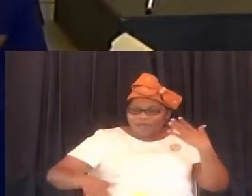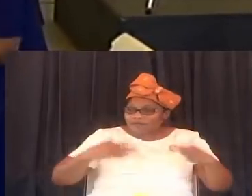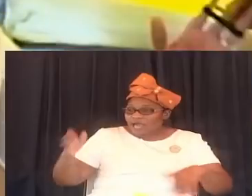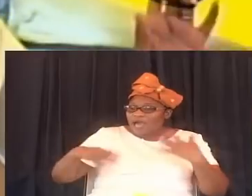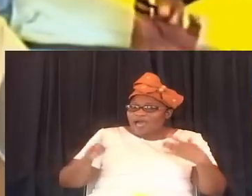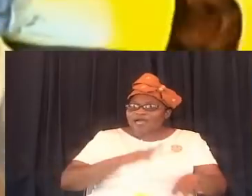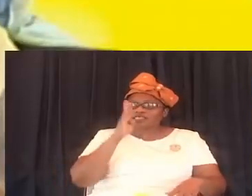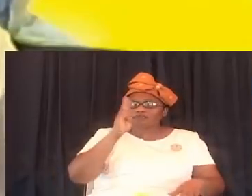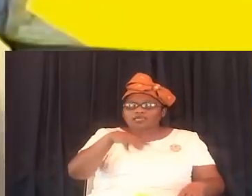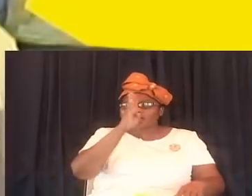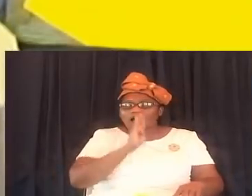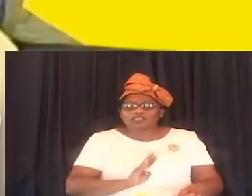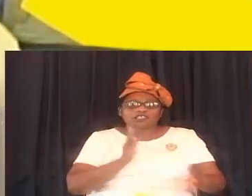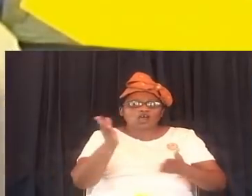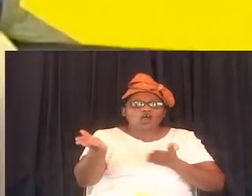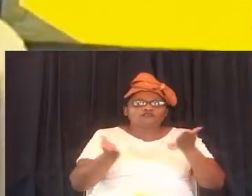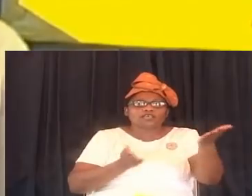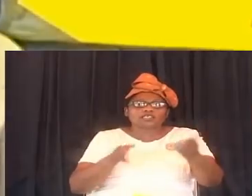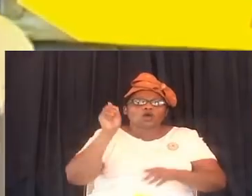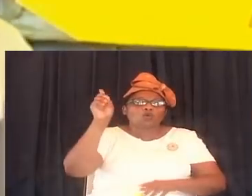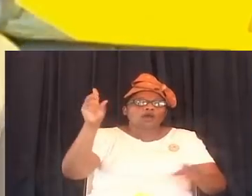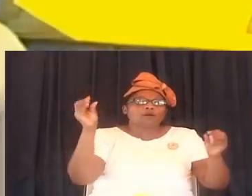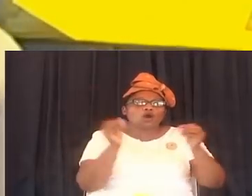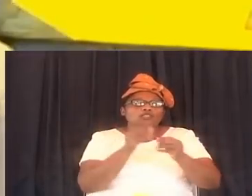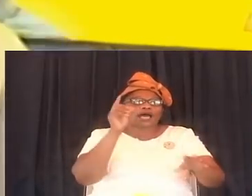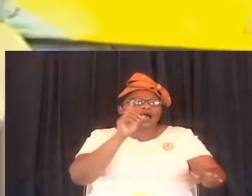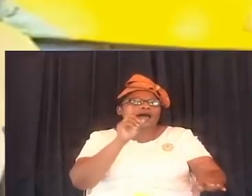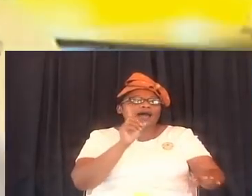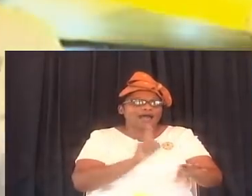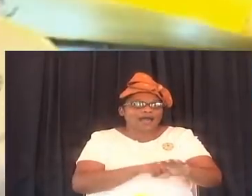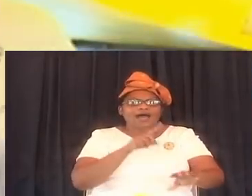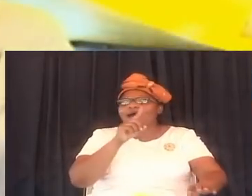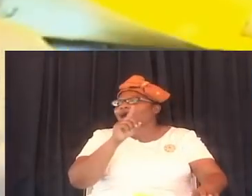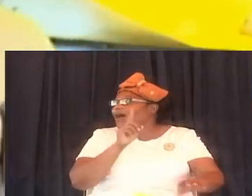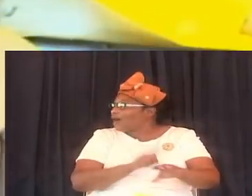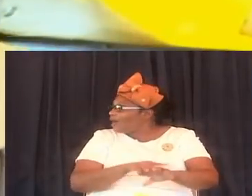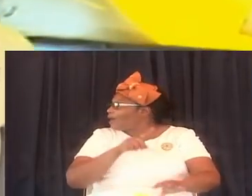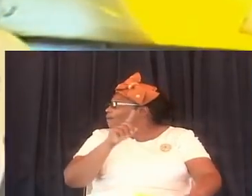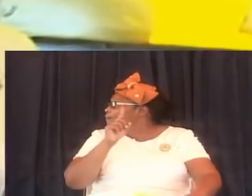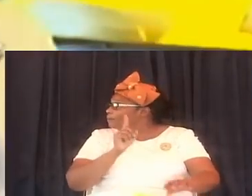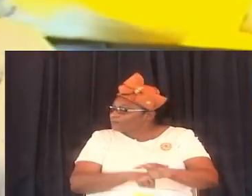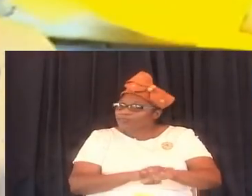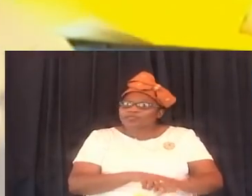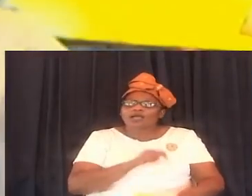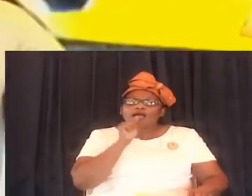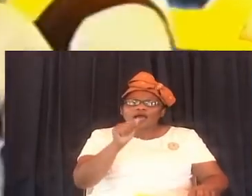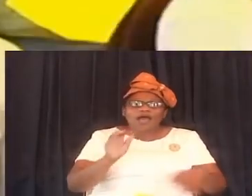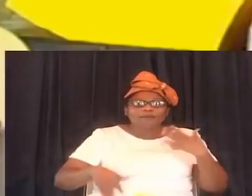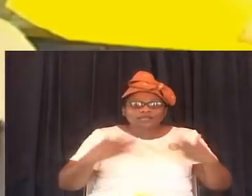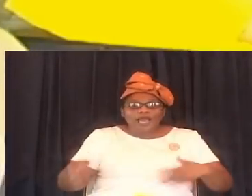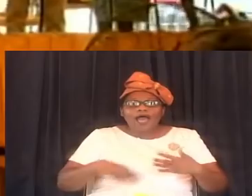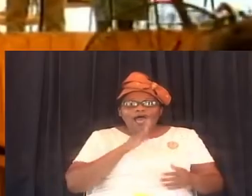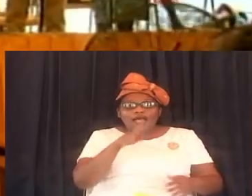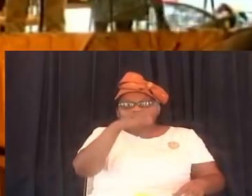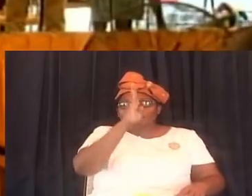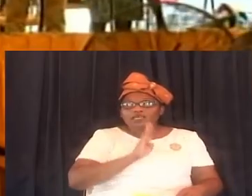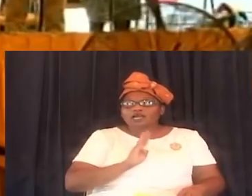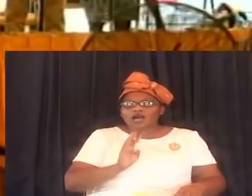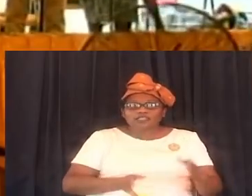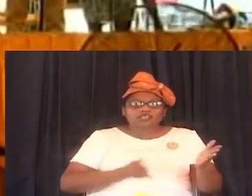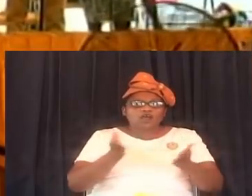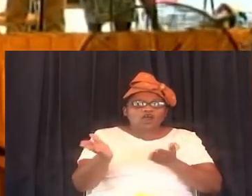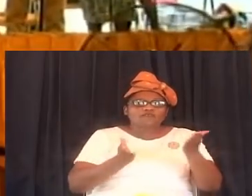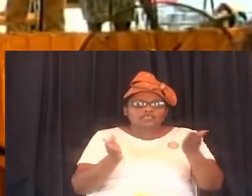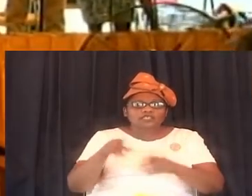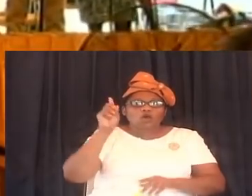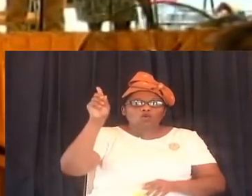time. I'm glad to be God's servant. One more time. Yes, I'm glad. I'm glad to be